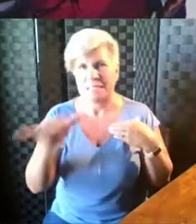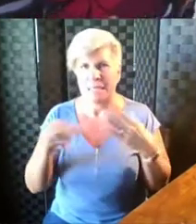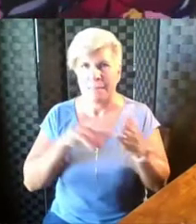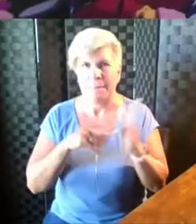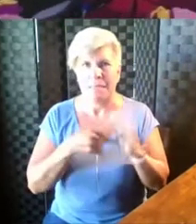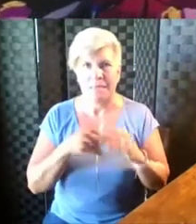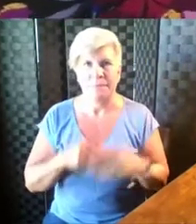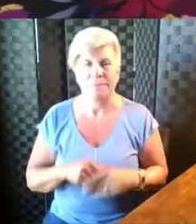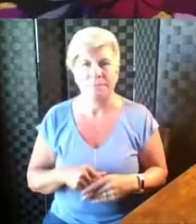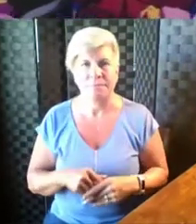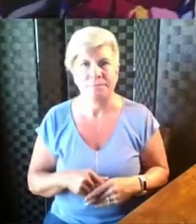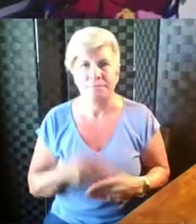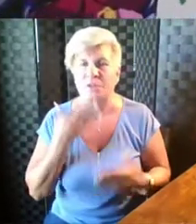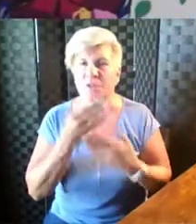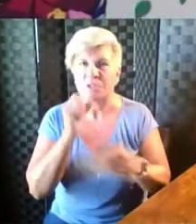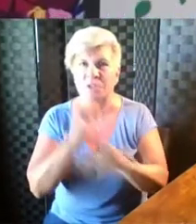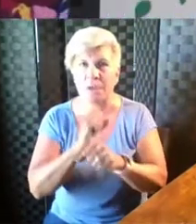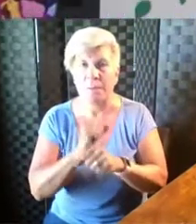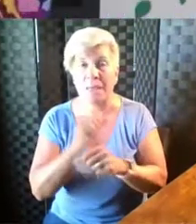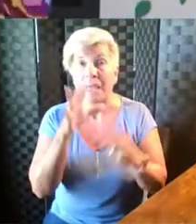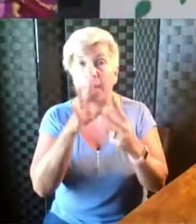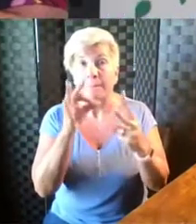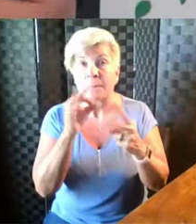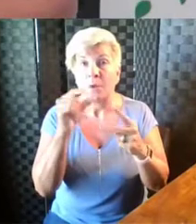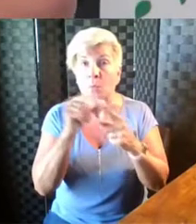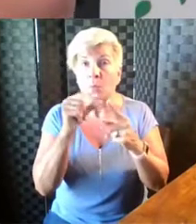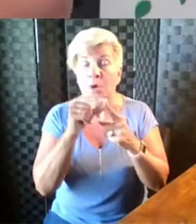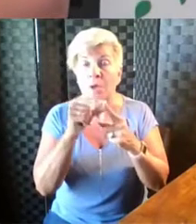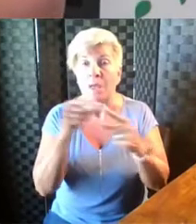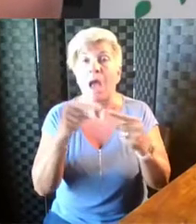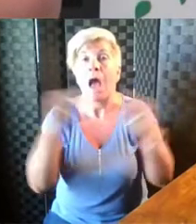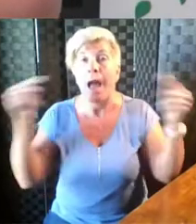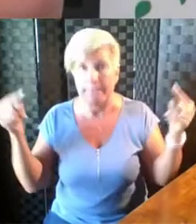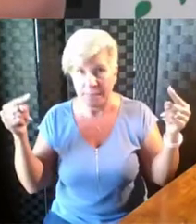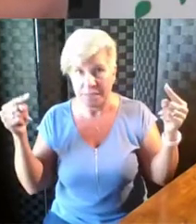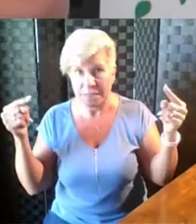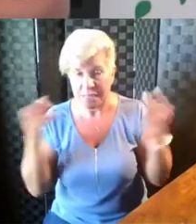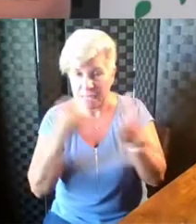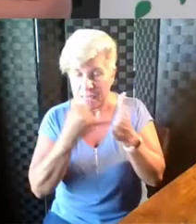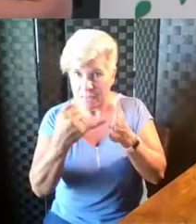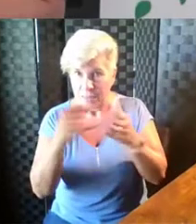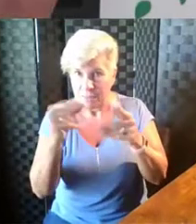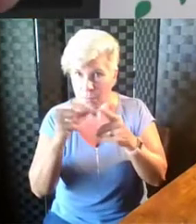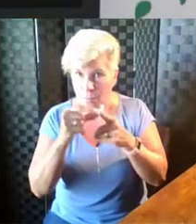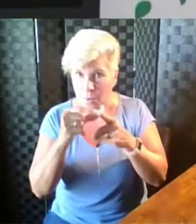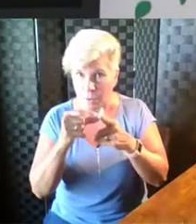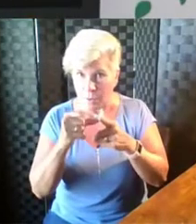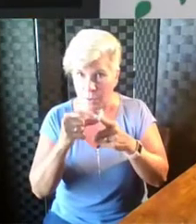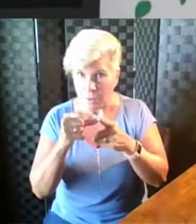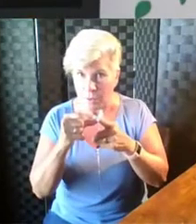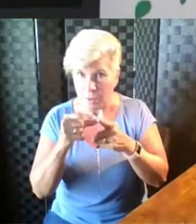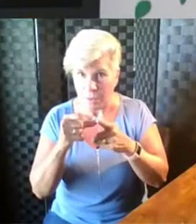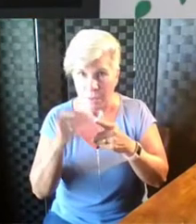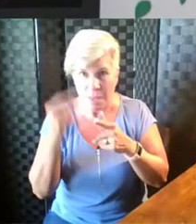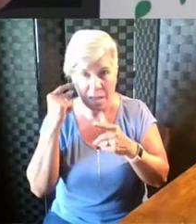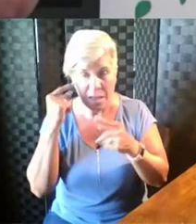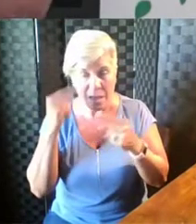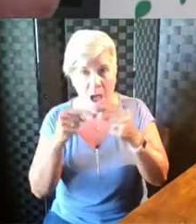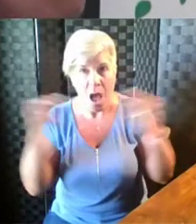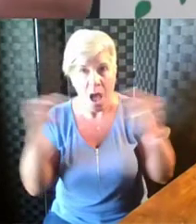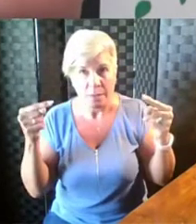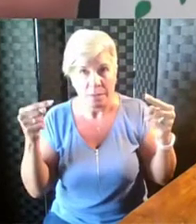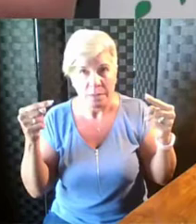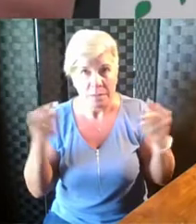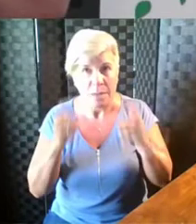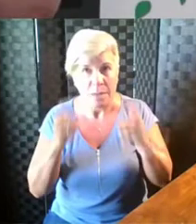Nice job. Now choose the word that means the opposite of the underlined word. When you hear that word opposite, you